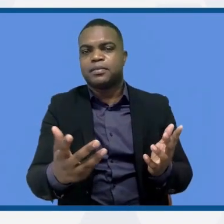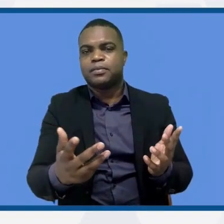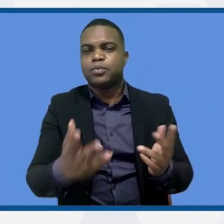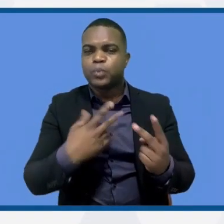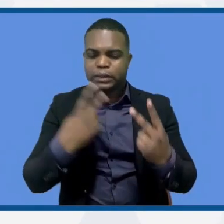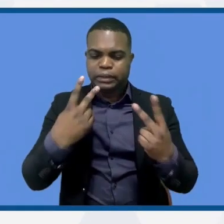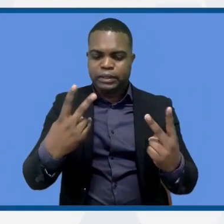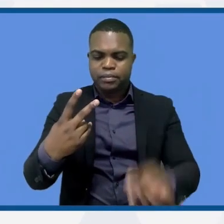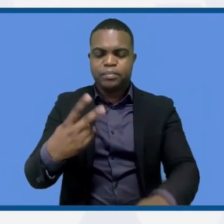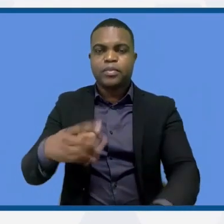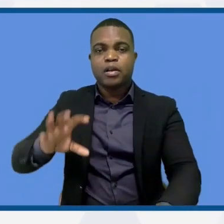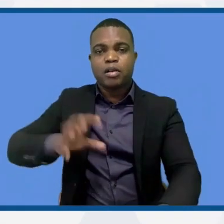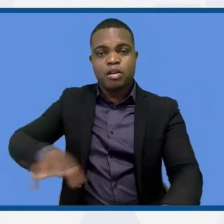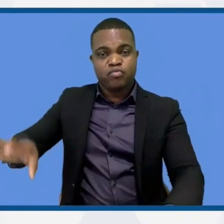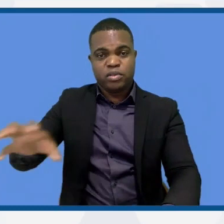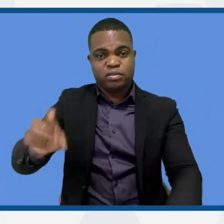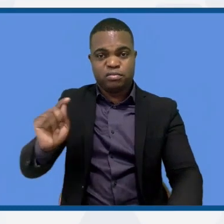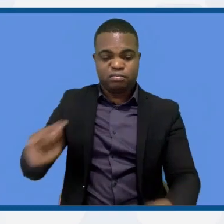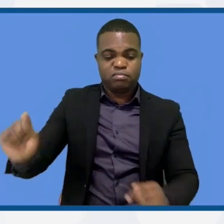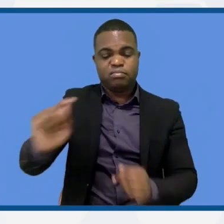how this has increased the gaps